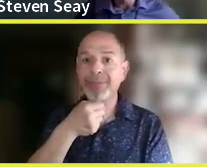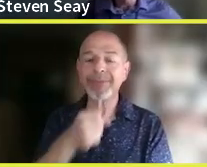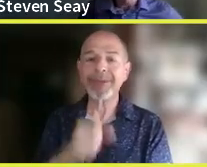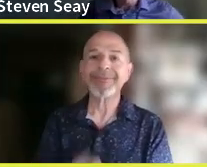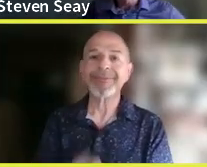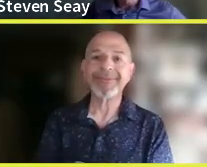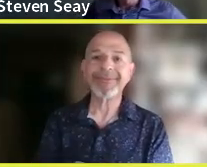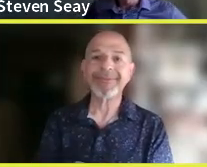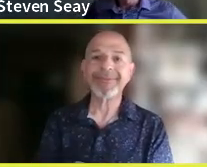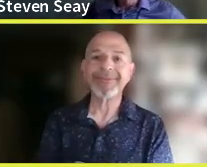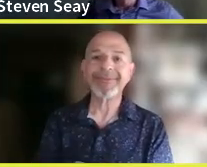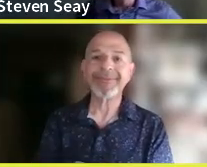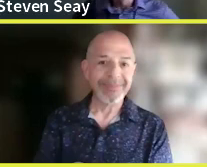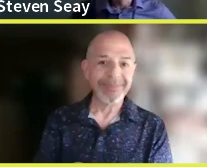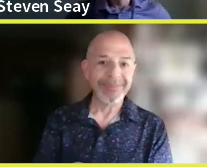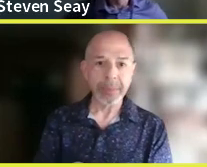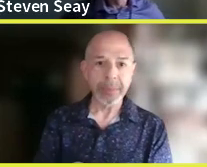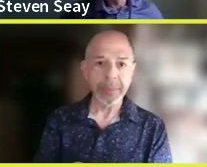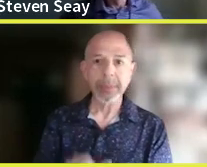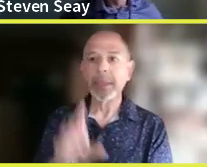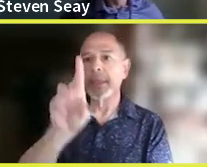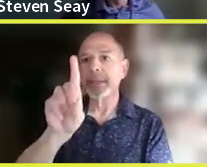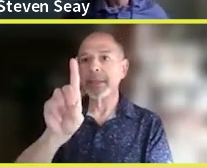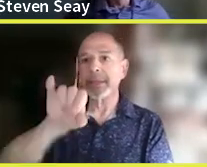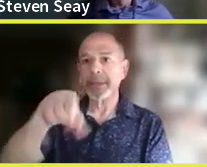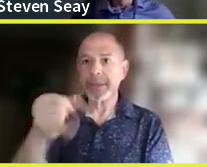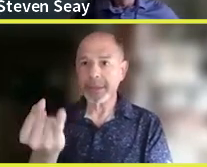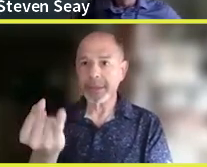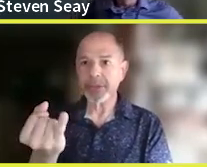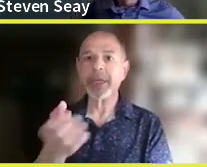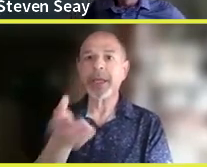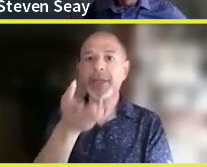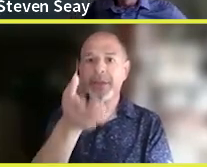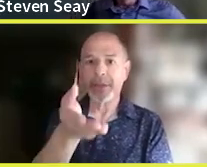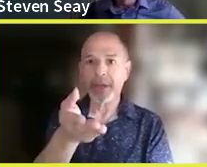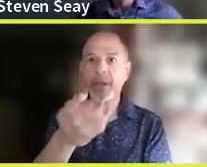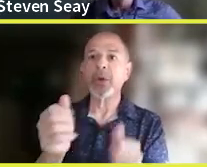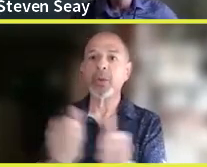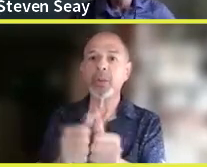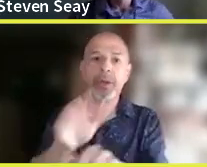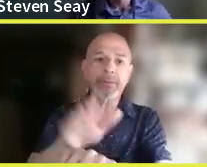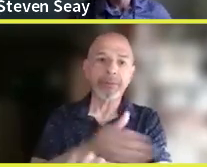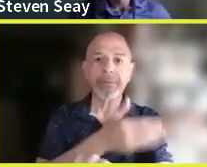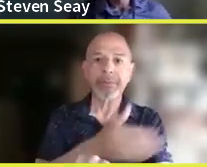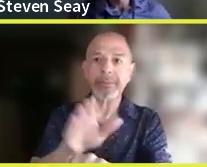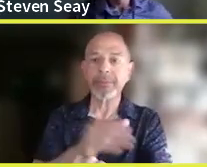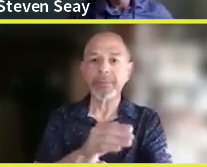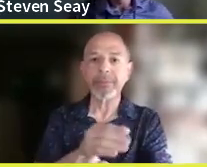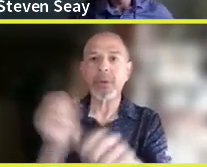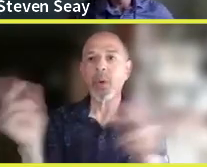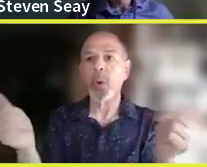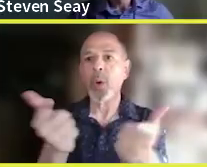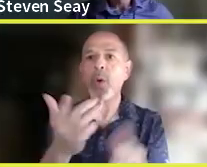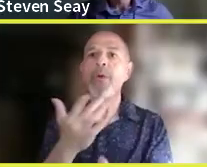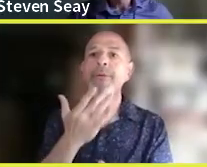Denise Flynn, was also known as DJ DeFlizzle, kept the good vibes going with everyone's favorite songs. And